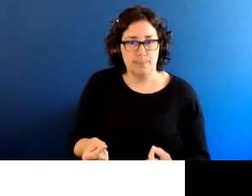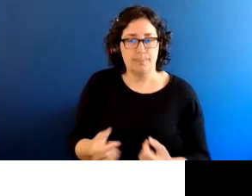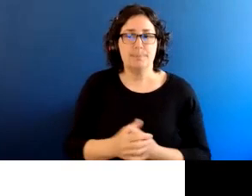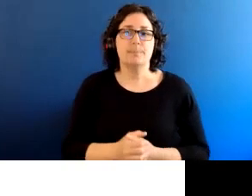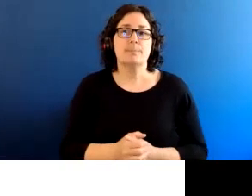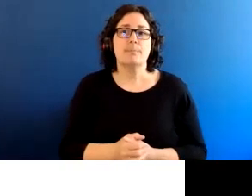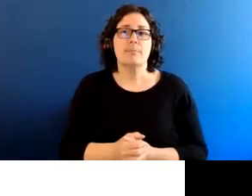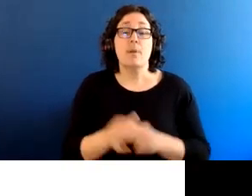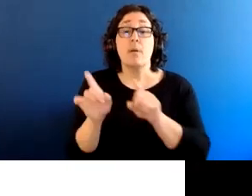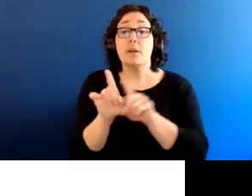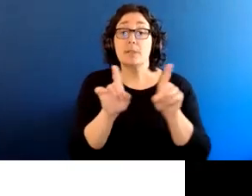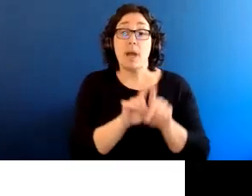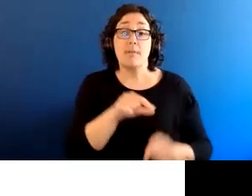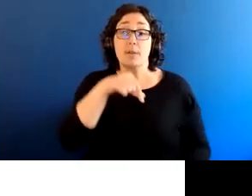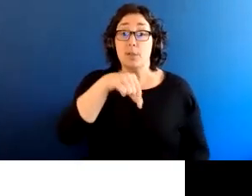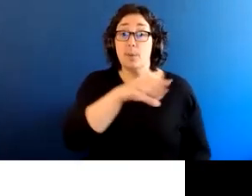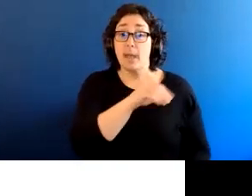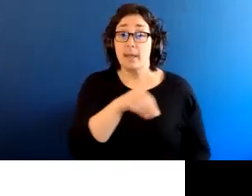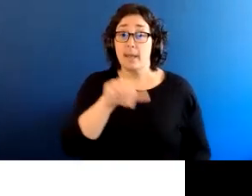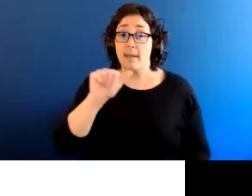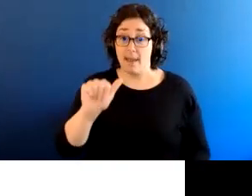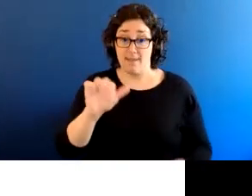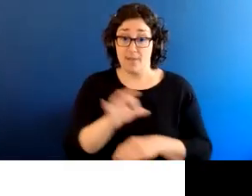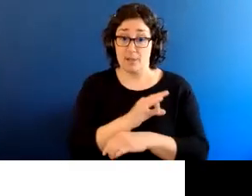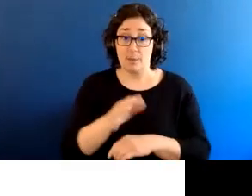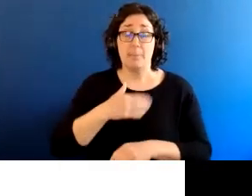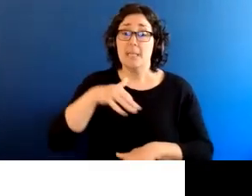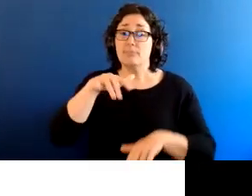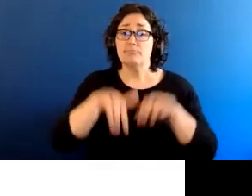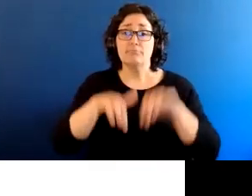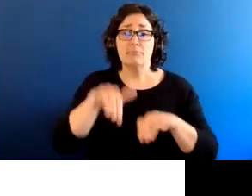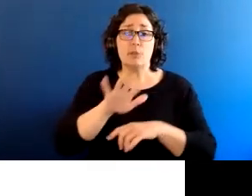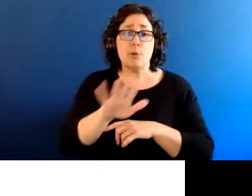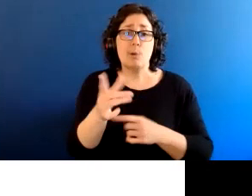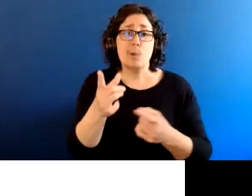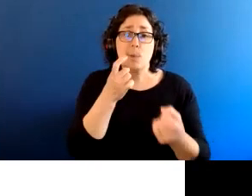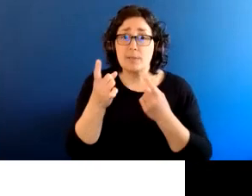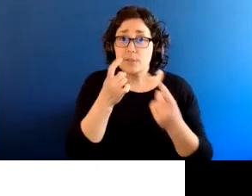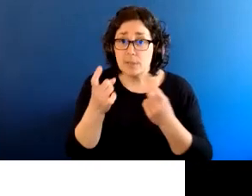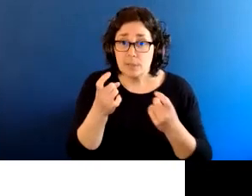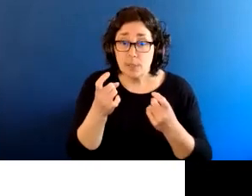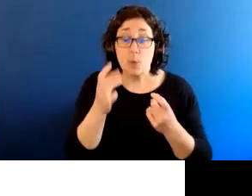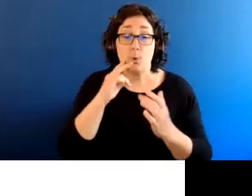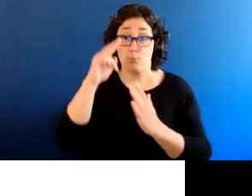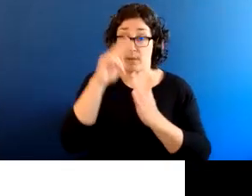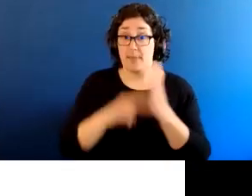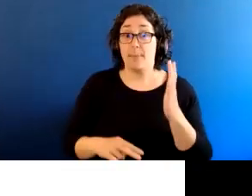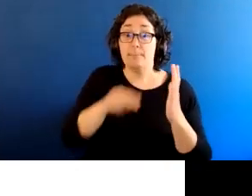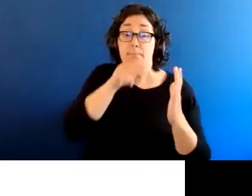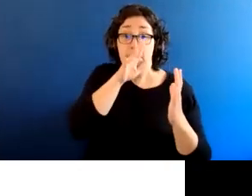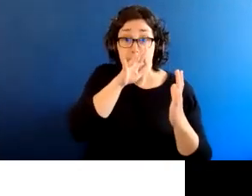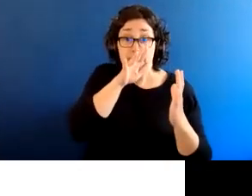We also have the Q&A function, so please type in your questions. We will read them out loud so they